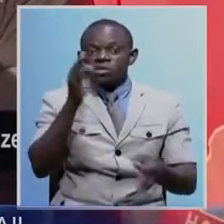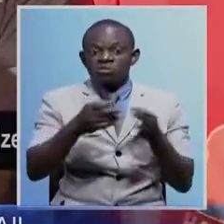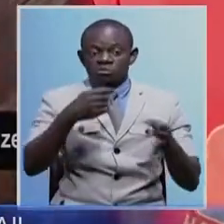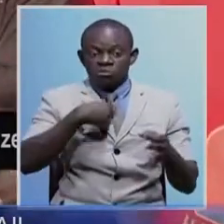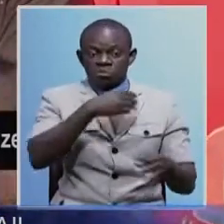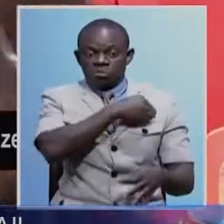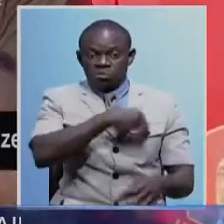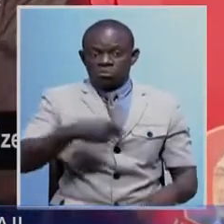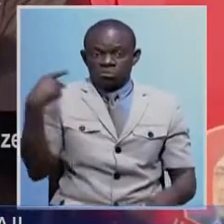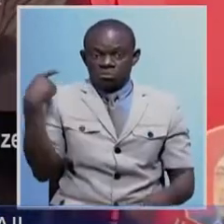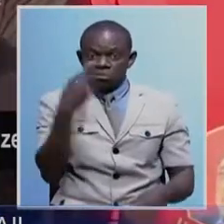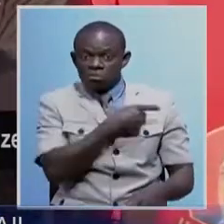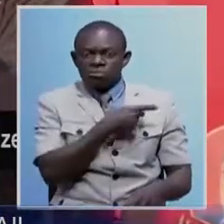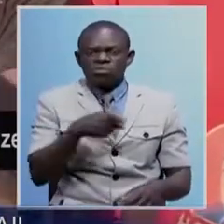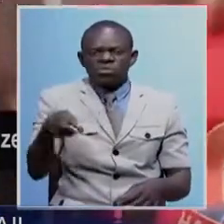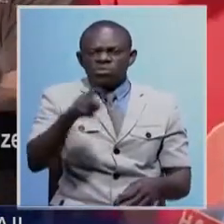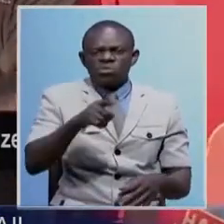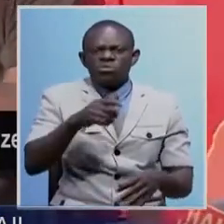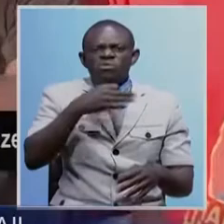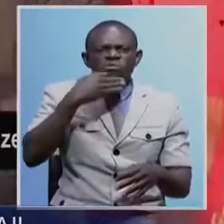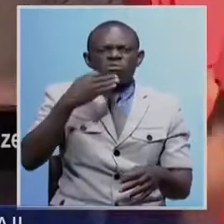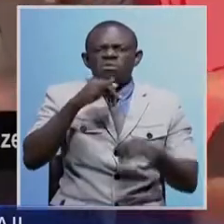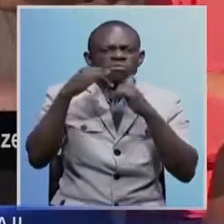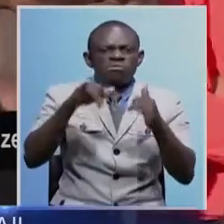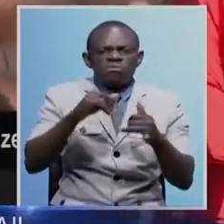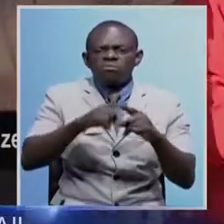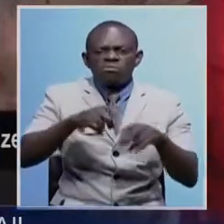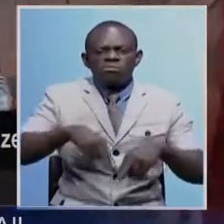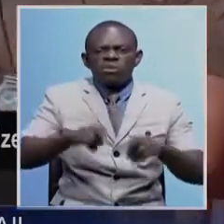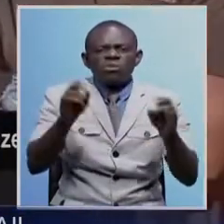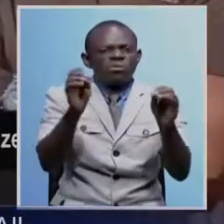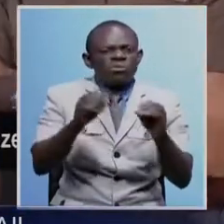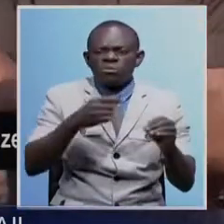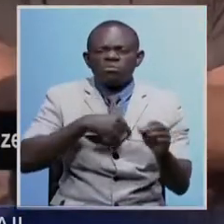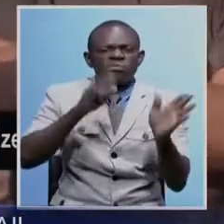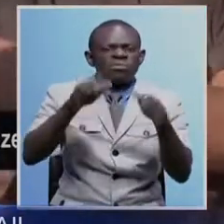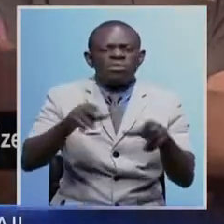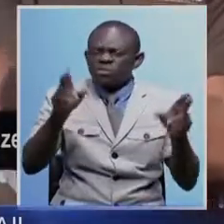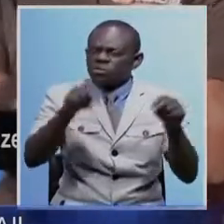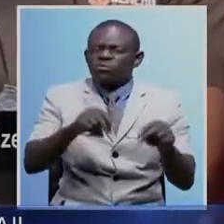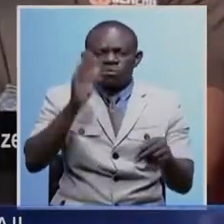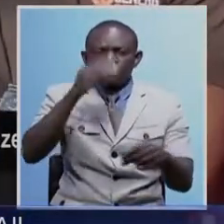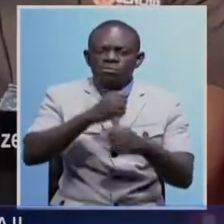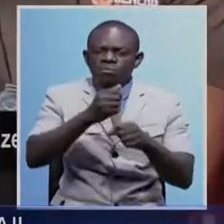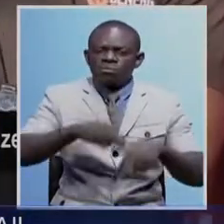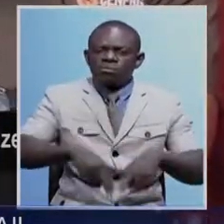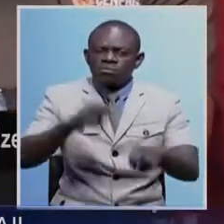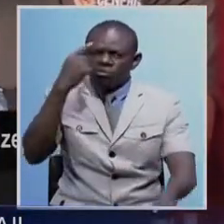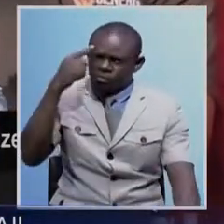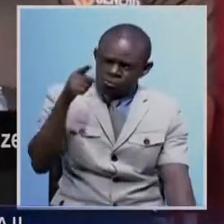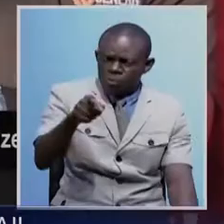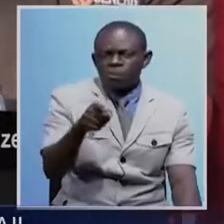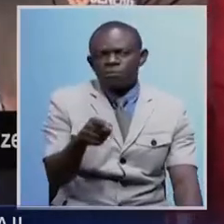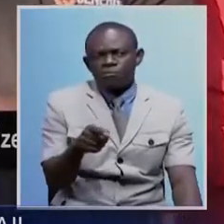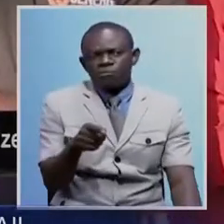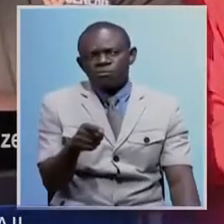imumwe na forod. Abali mabalisha Chingola, mwakitama kwa tano musewo. Pakuisa kuno tulepenga. Ndefwaya